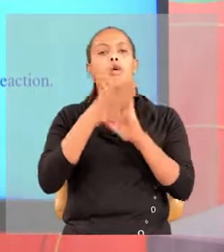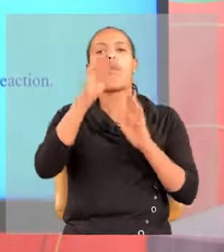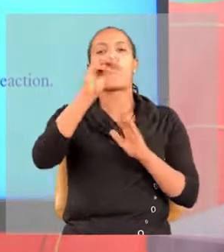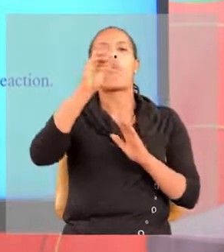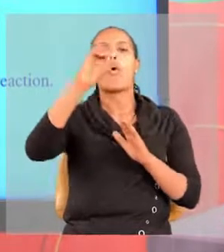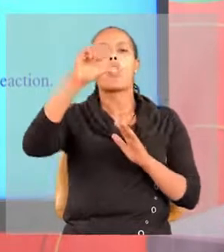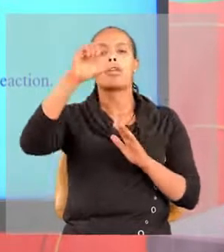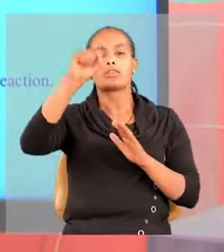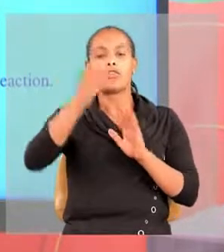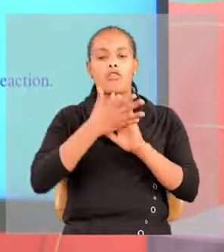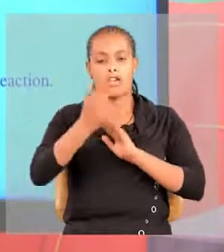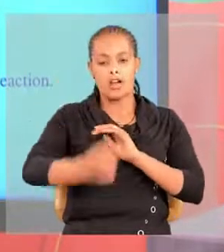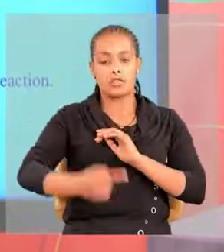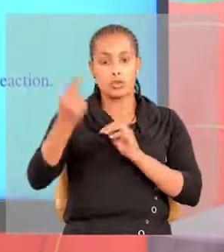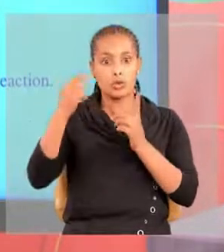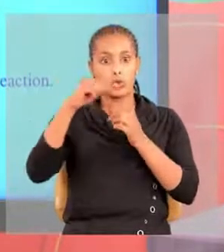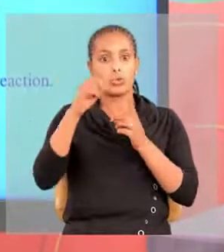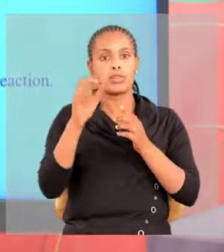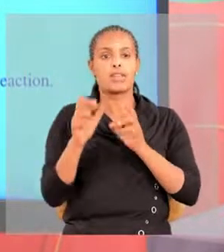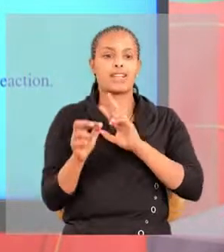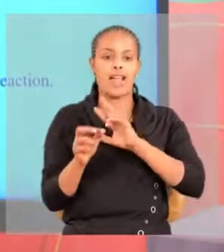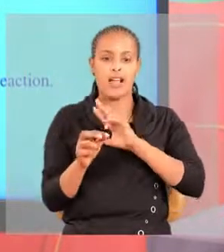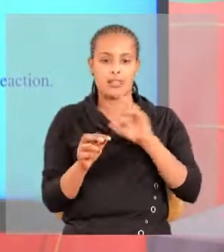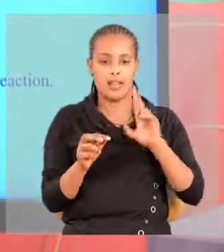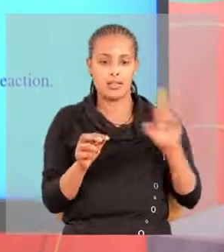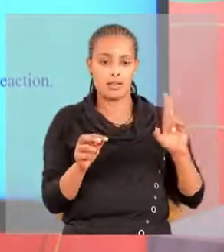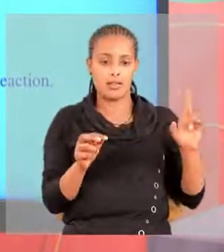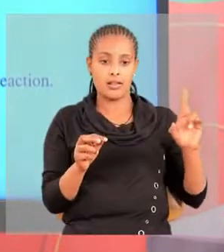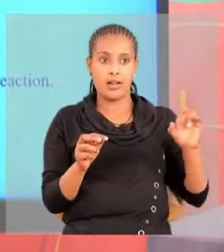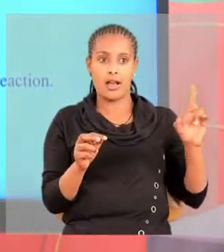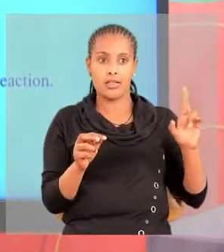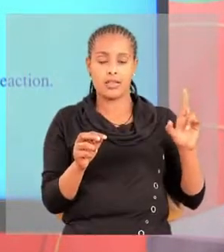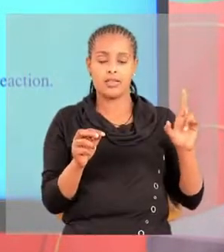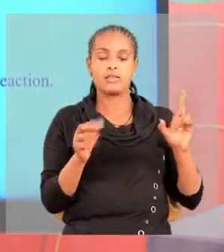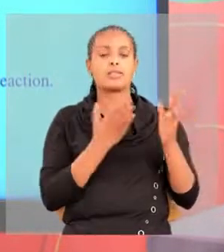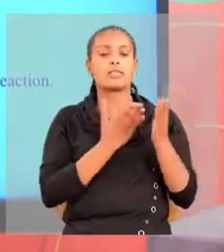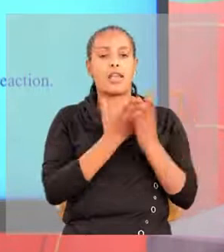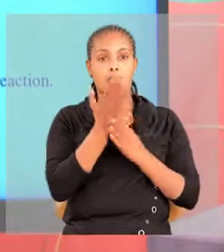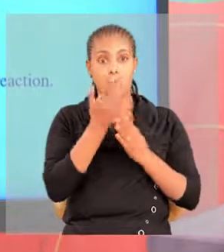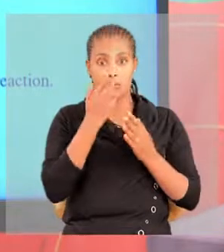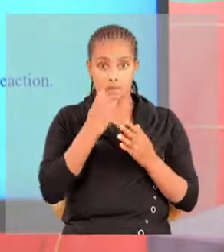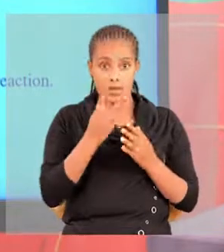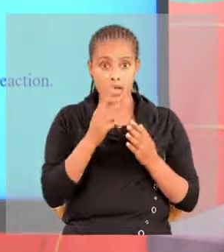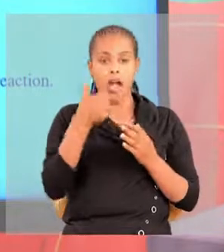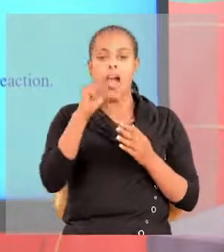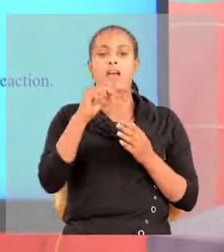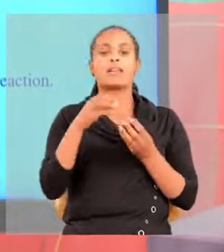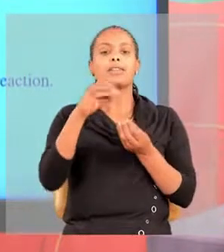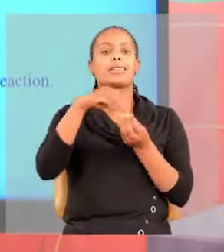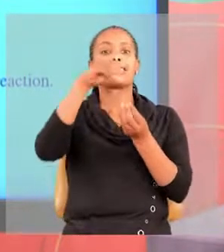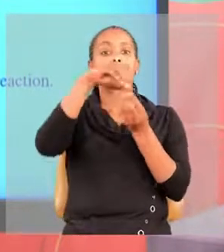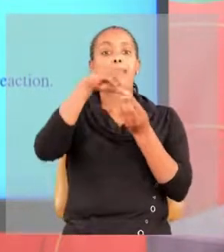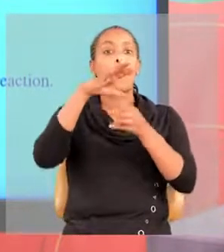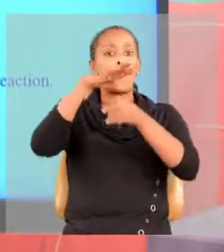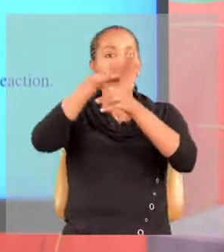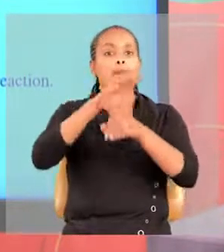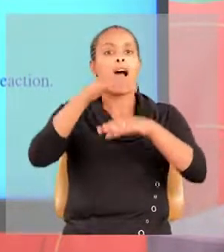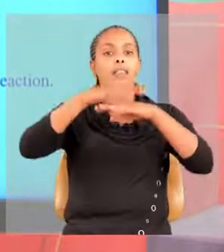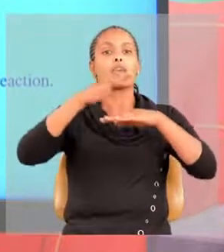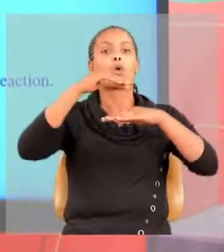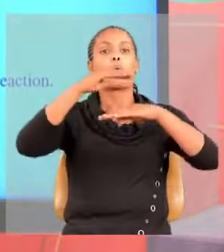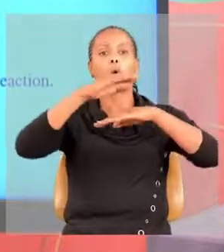of gases to the reactant side. See, an increase in pressure at